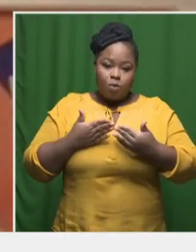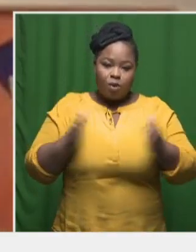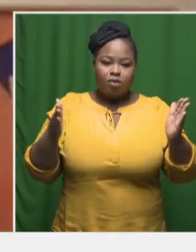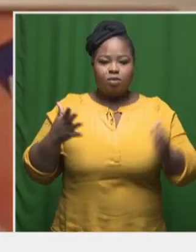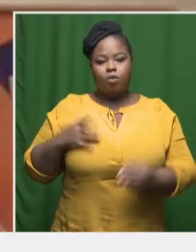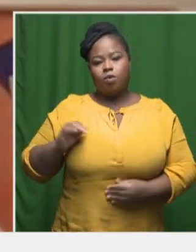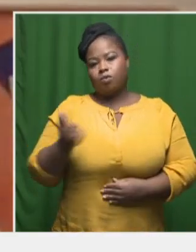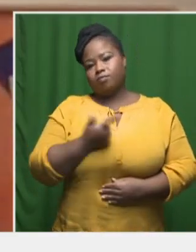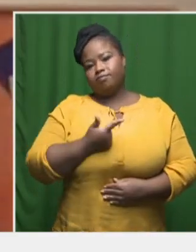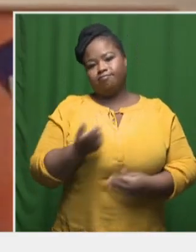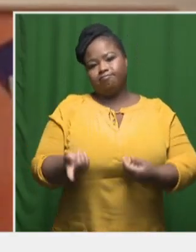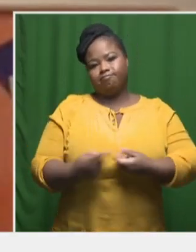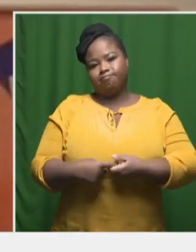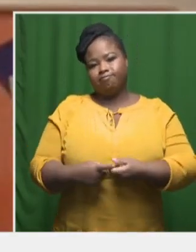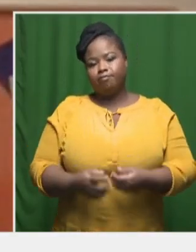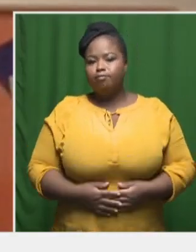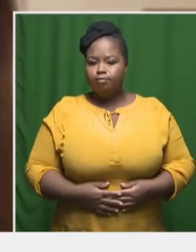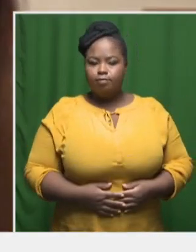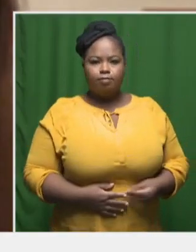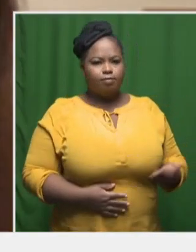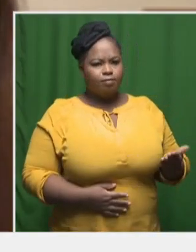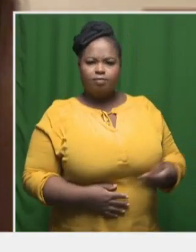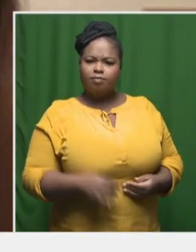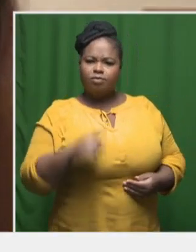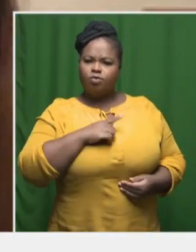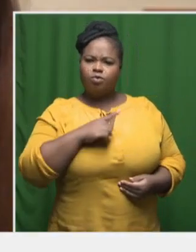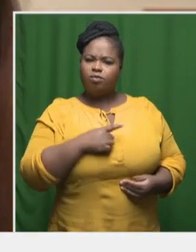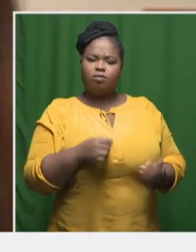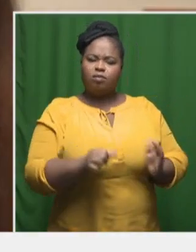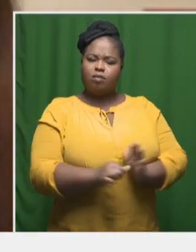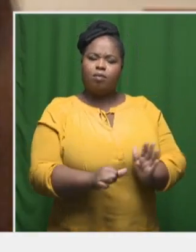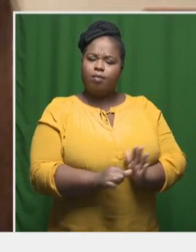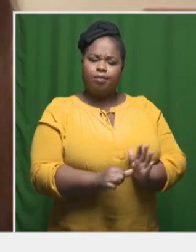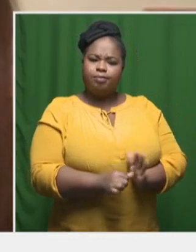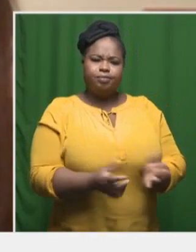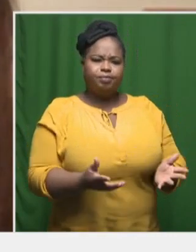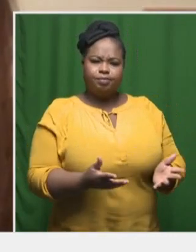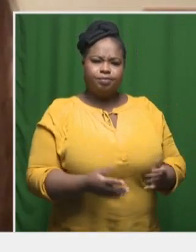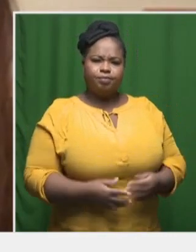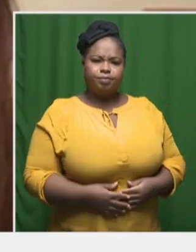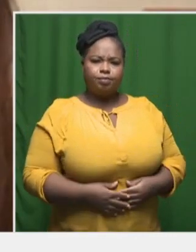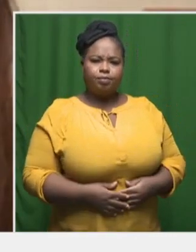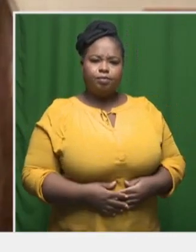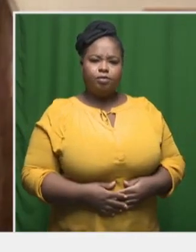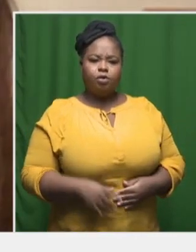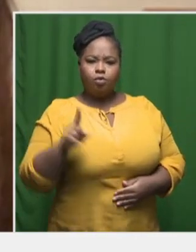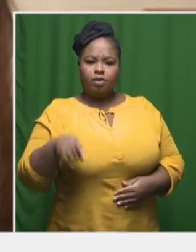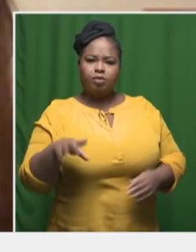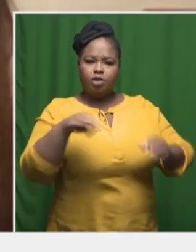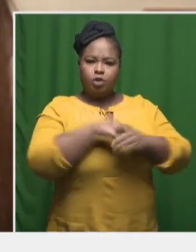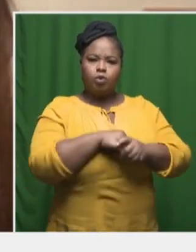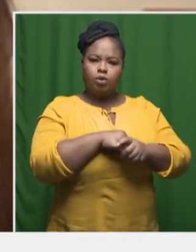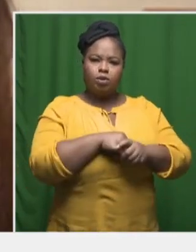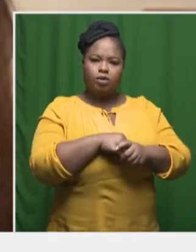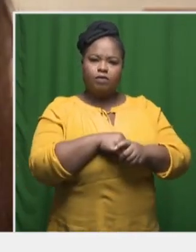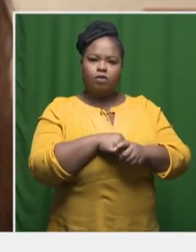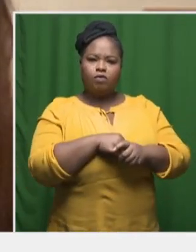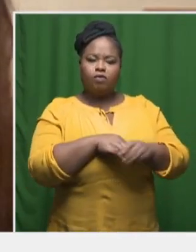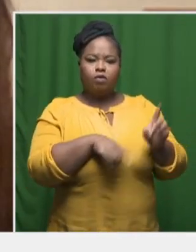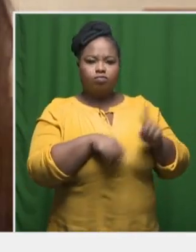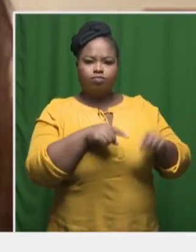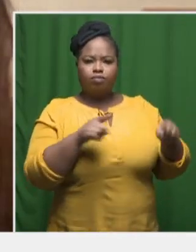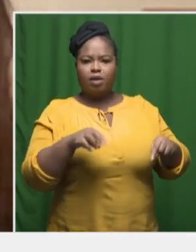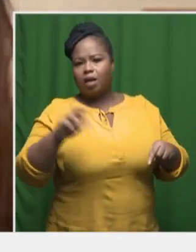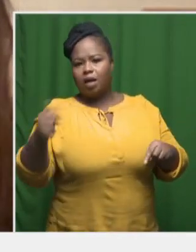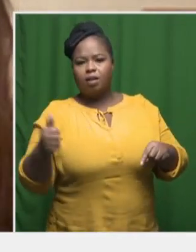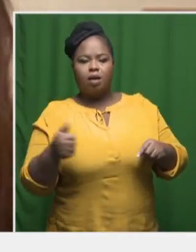to everyone. And why is that so important that, it's very inclusive of all other